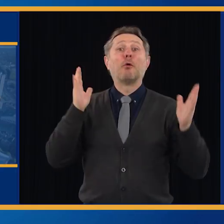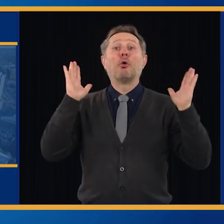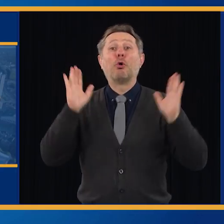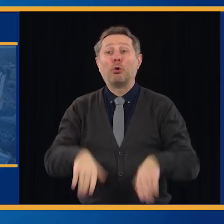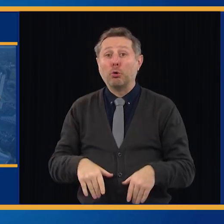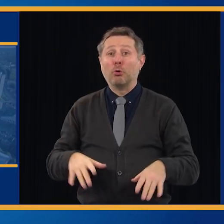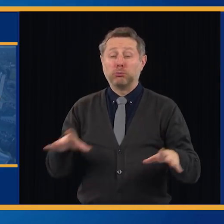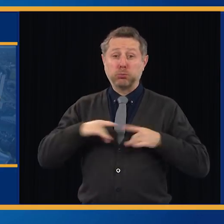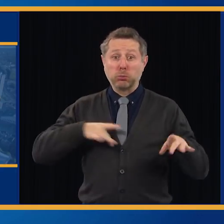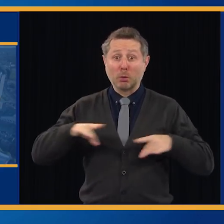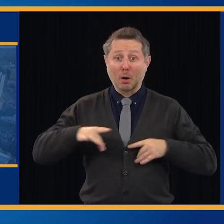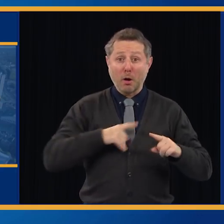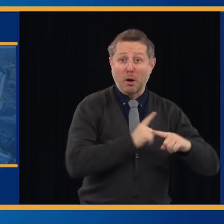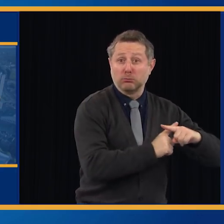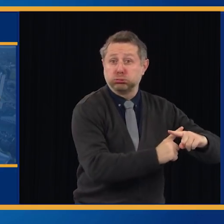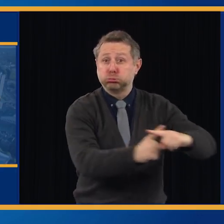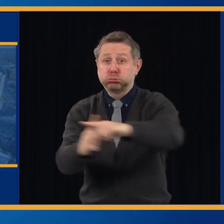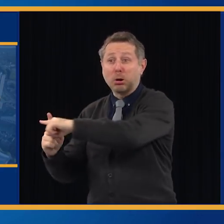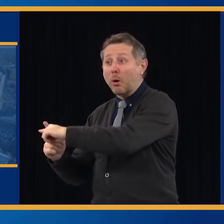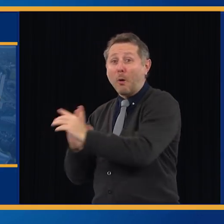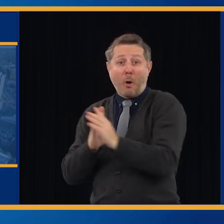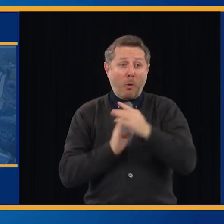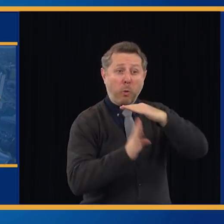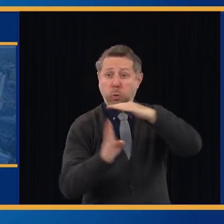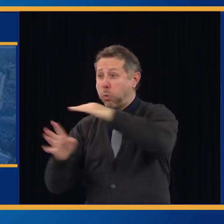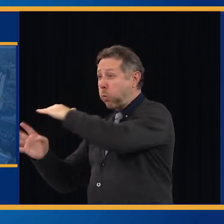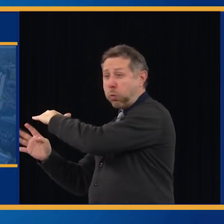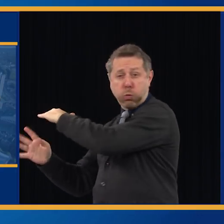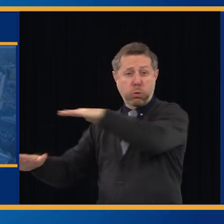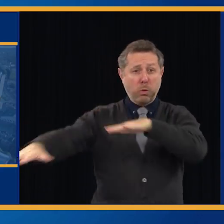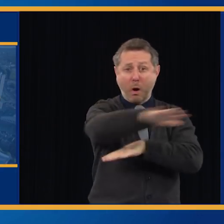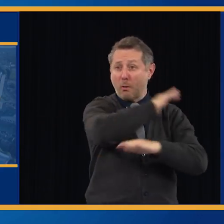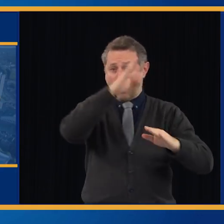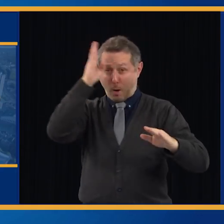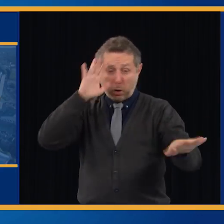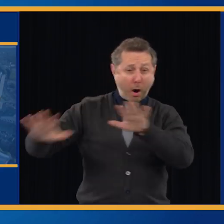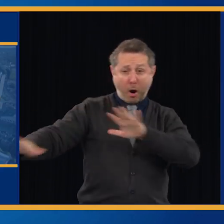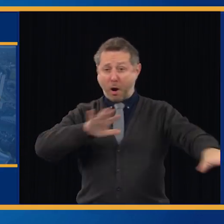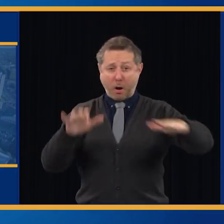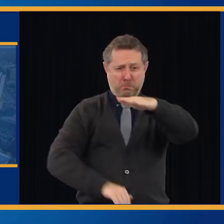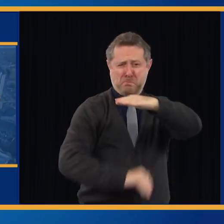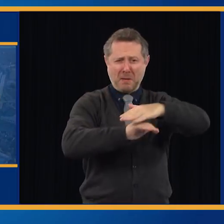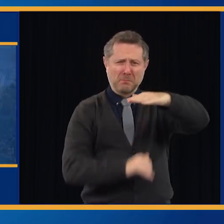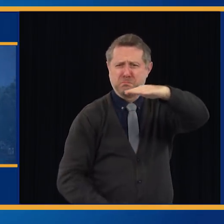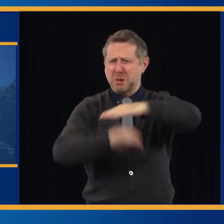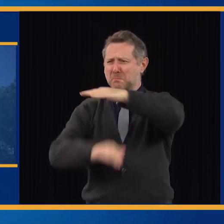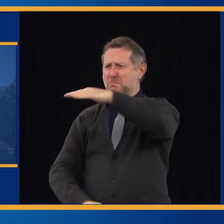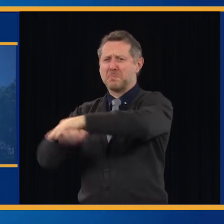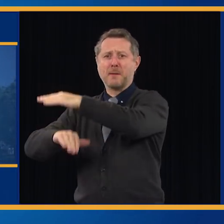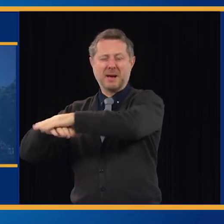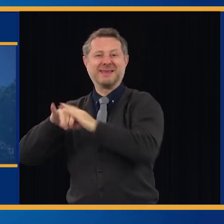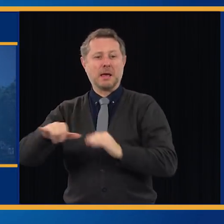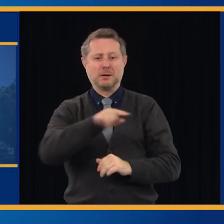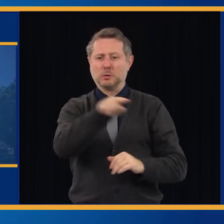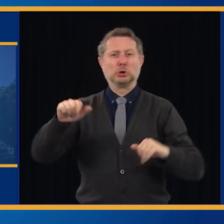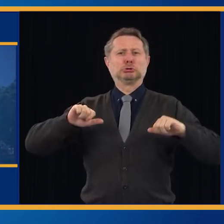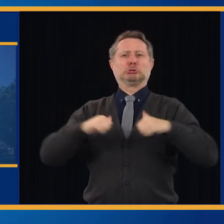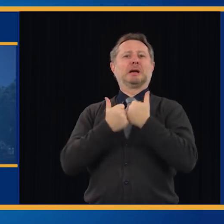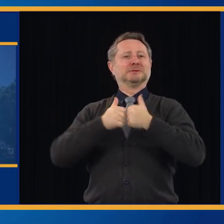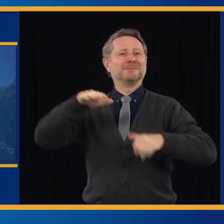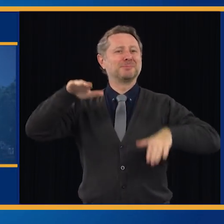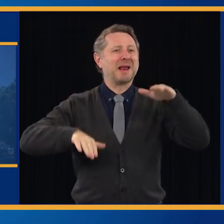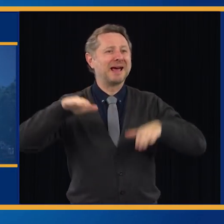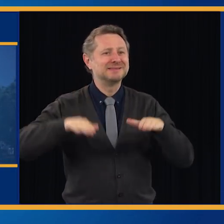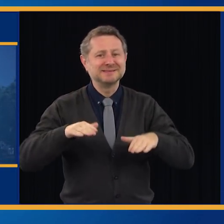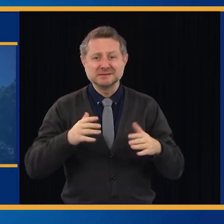capacity. So that's the balance. Reopen, but don't increase the number of infected people and don't